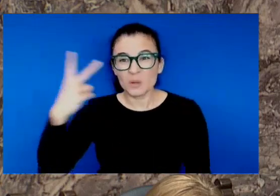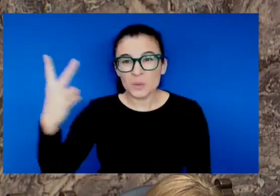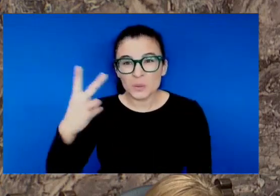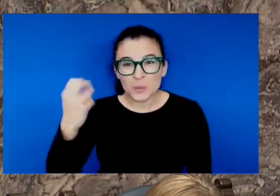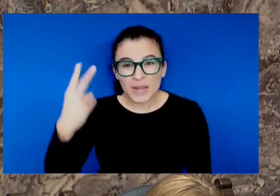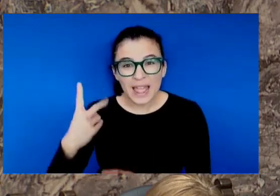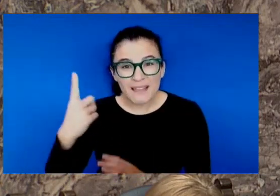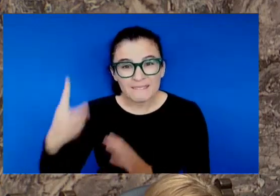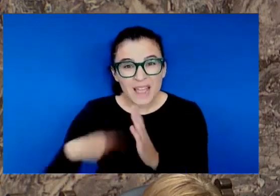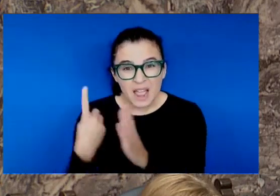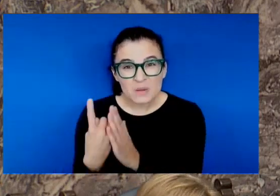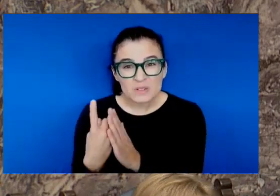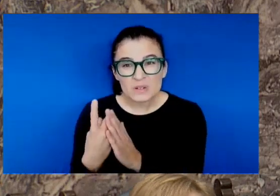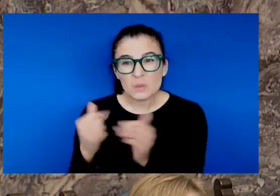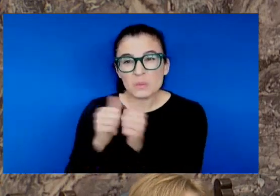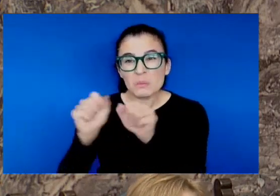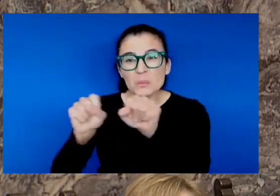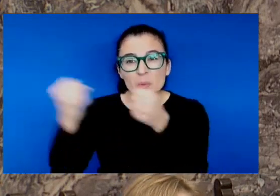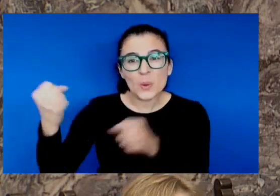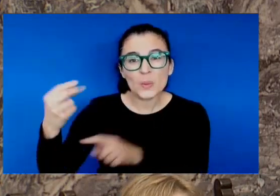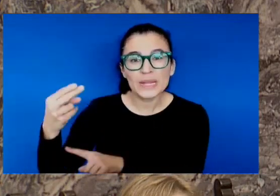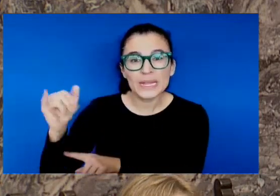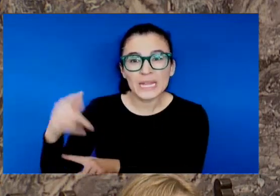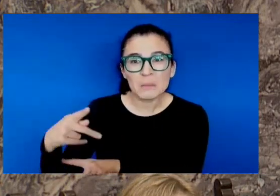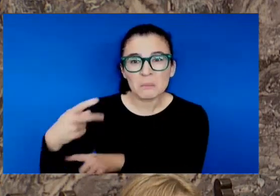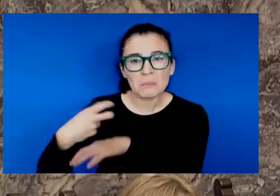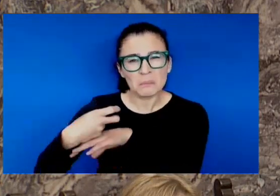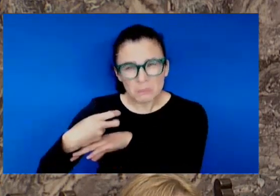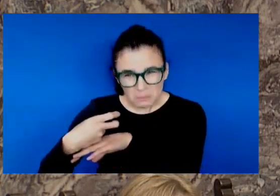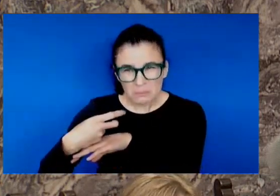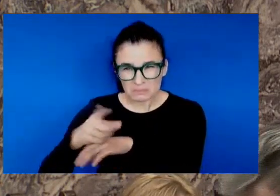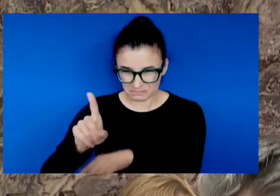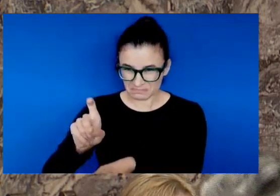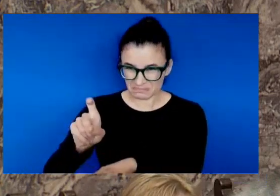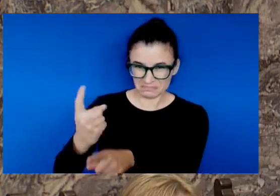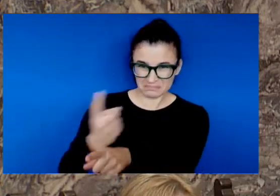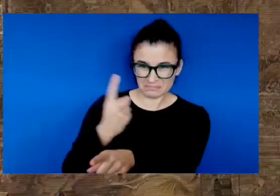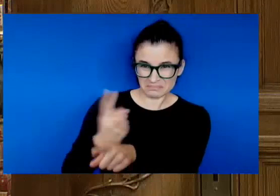2.5 hours to wait for an ambulance? Does the minister accept that, yes or no?